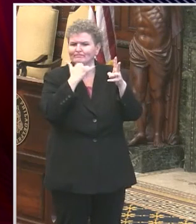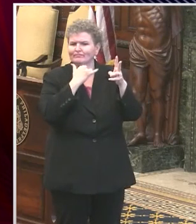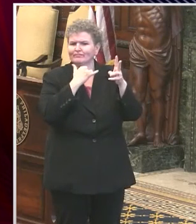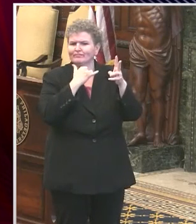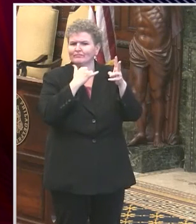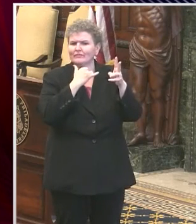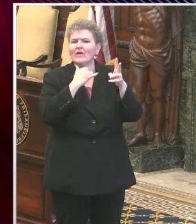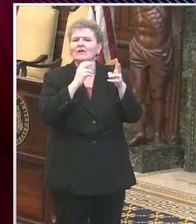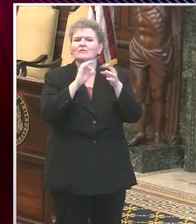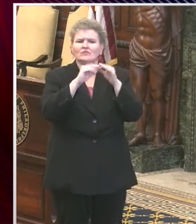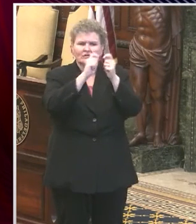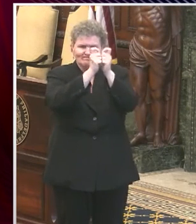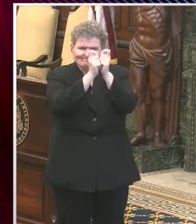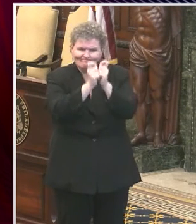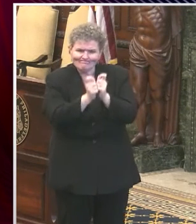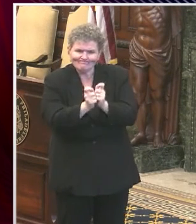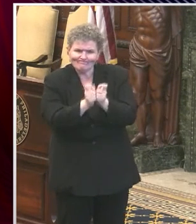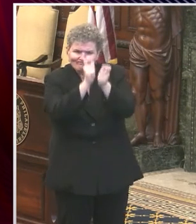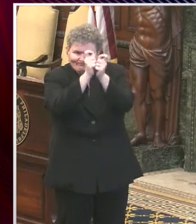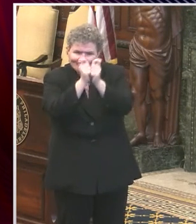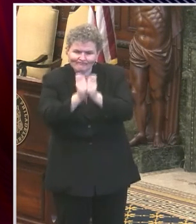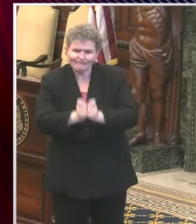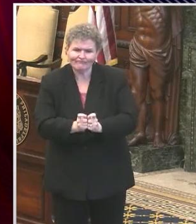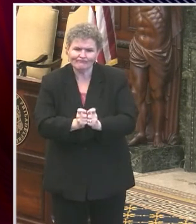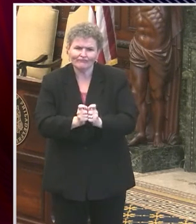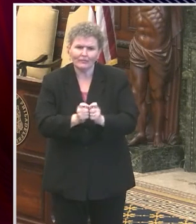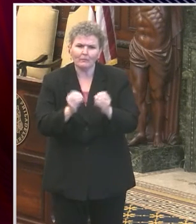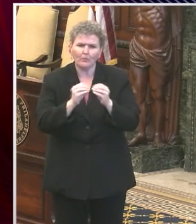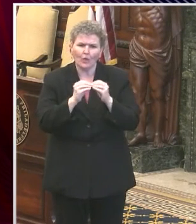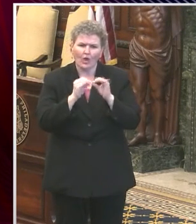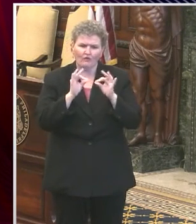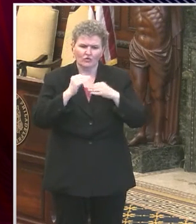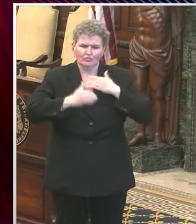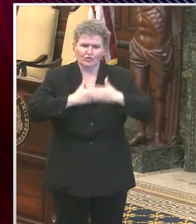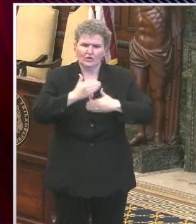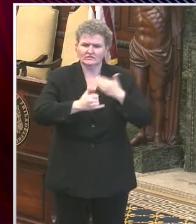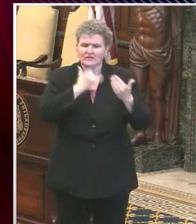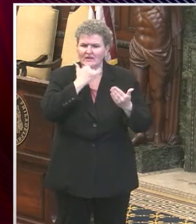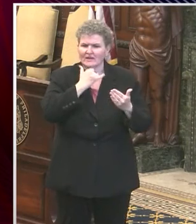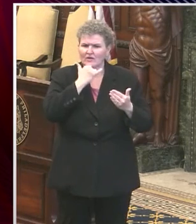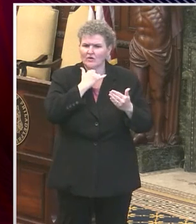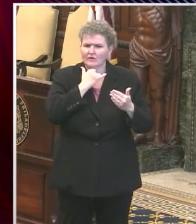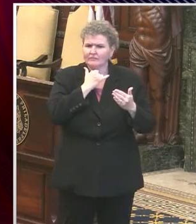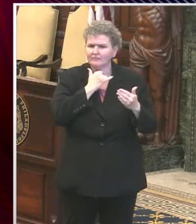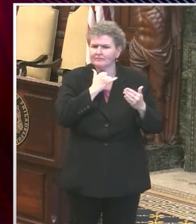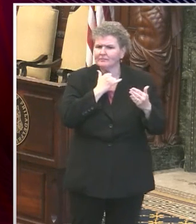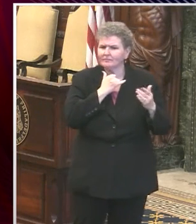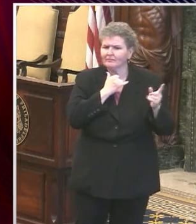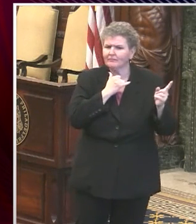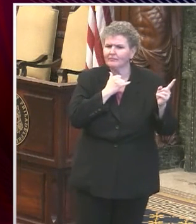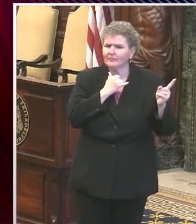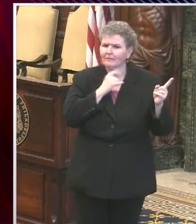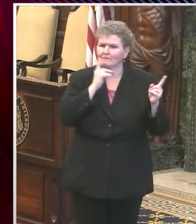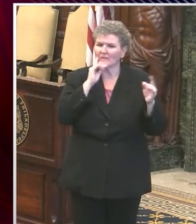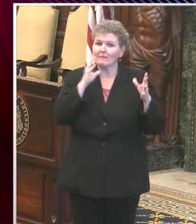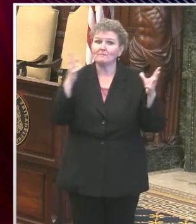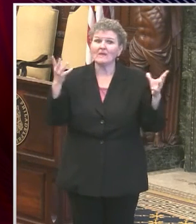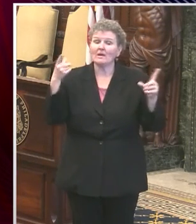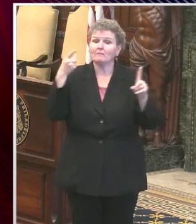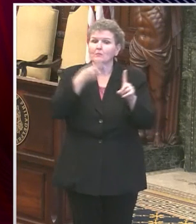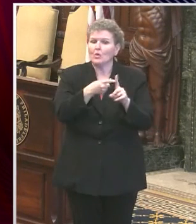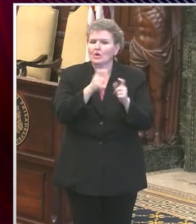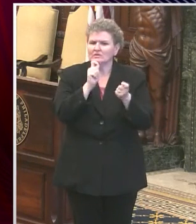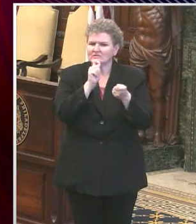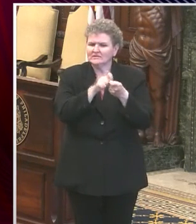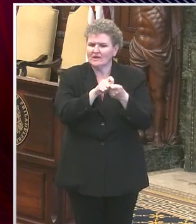order to be edited, it was more of a process error. The larger point is accurate, though. I'm very concerned about political interference